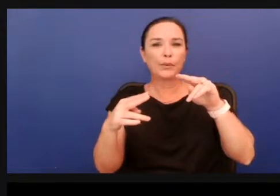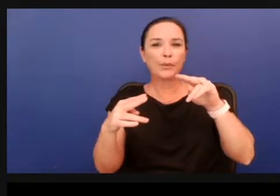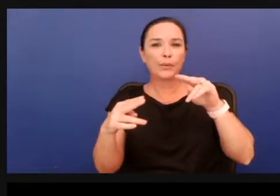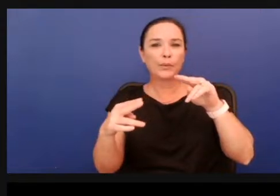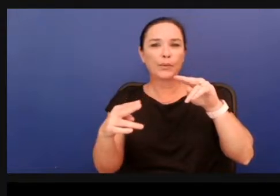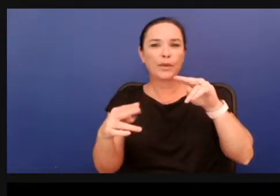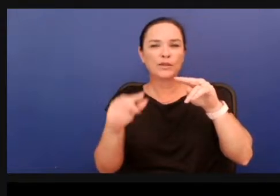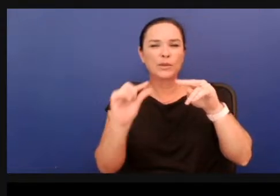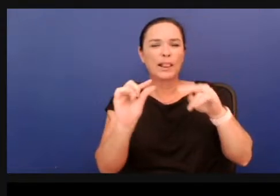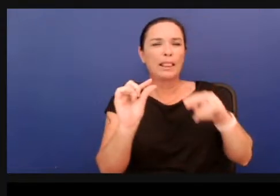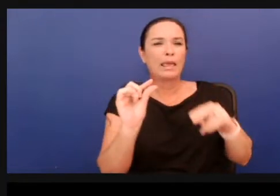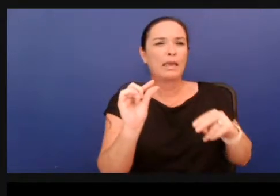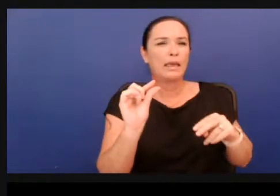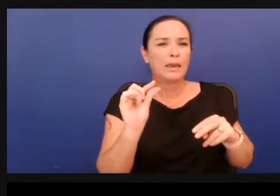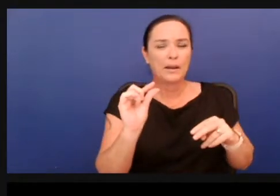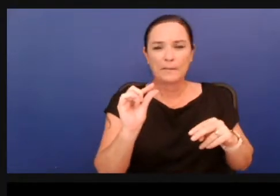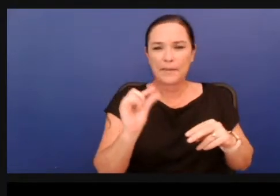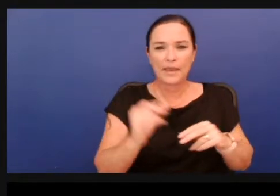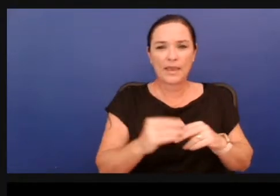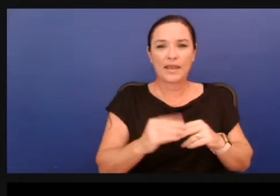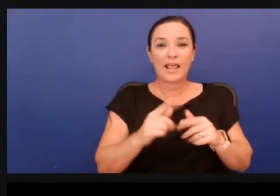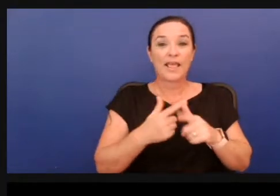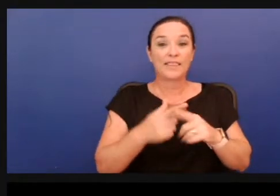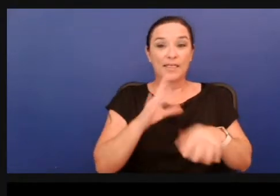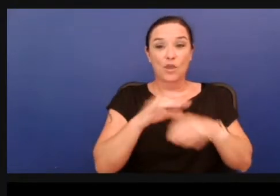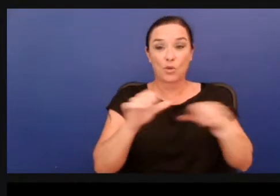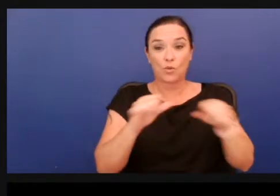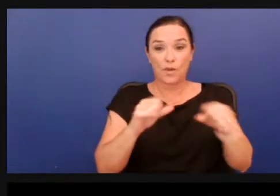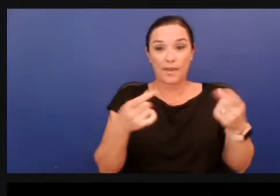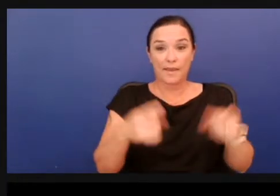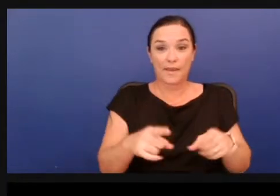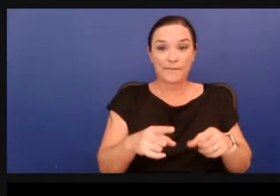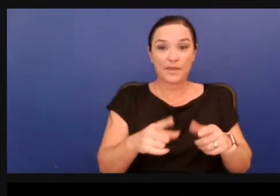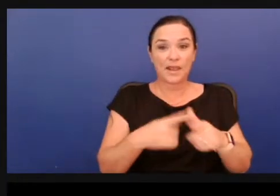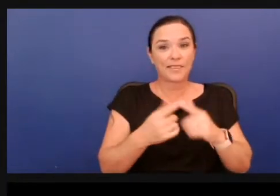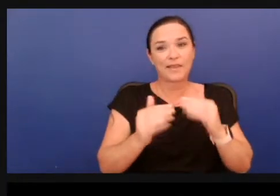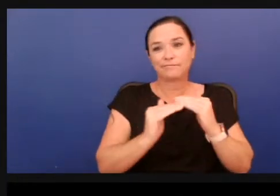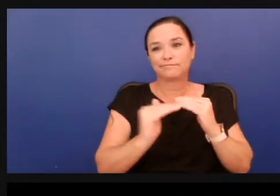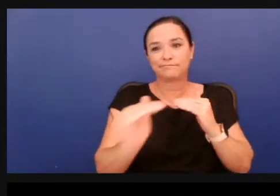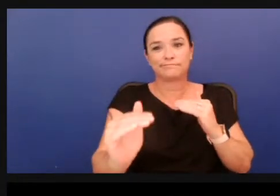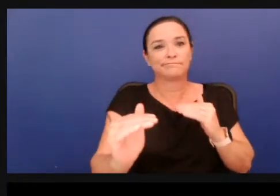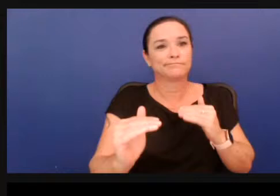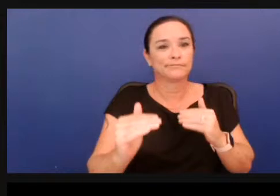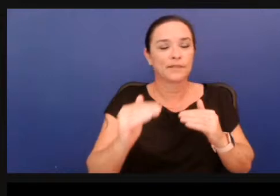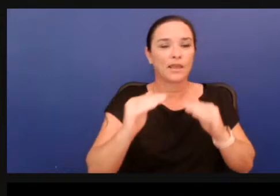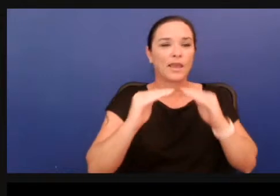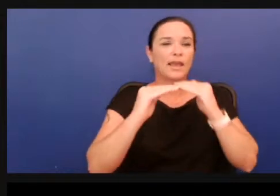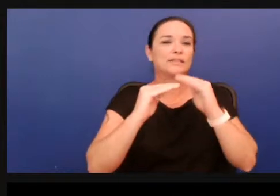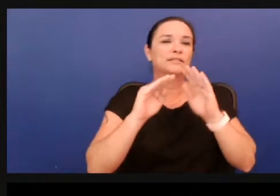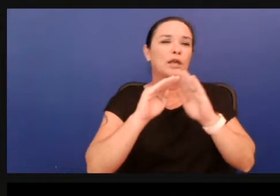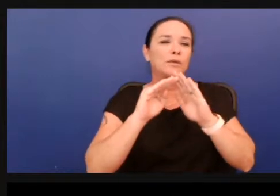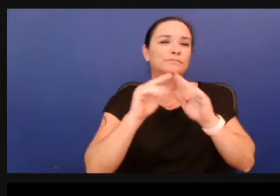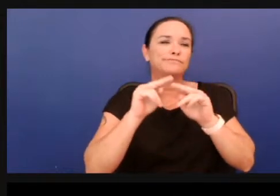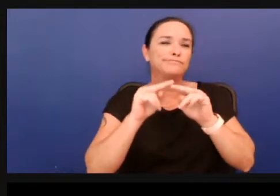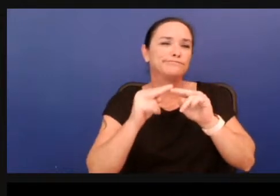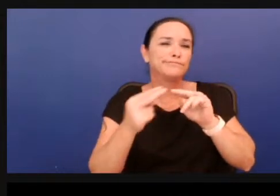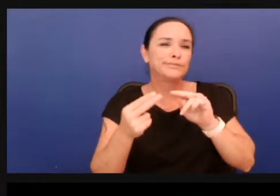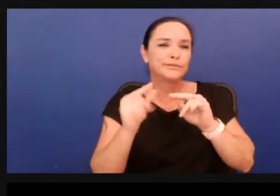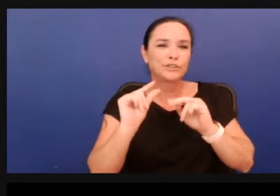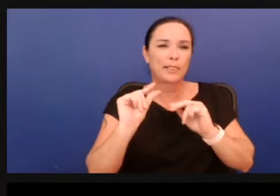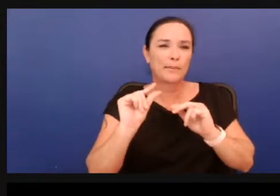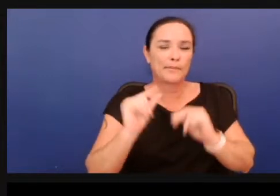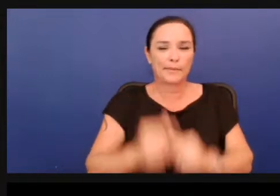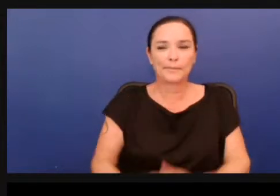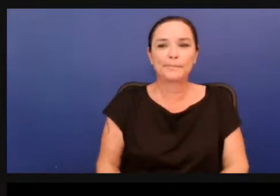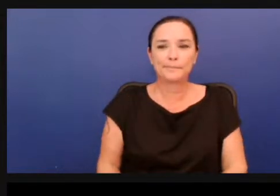pattern. Gets offset by the earthquake, but it continues going down, as you can see maybe right there, by